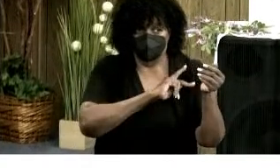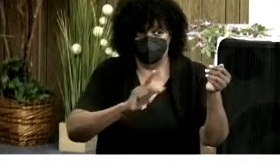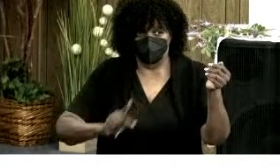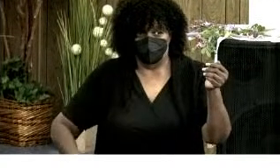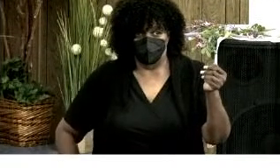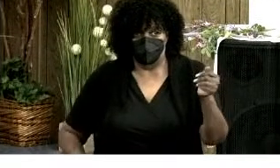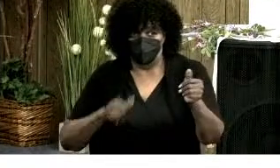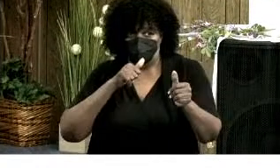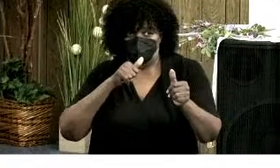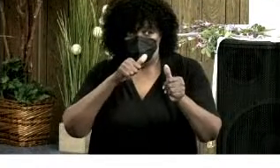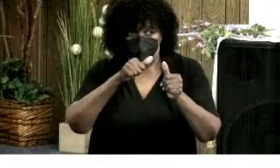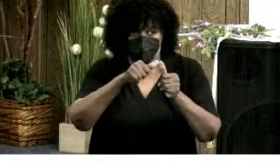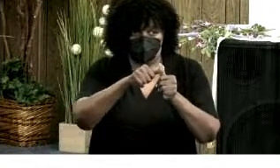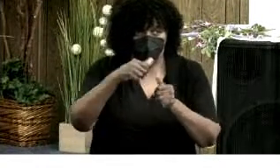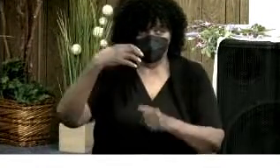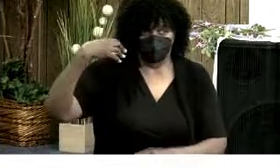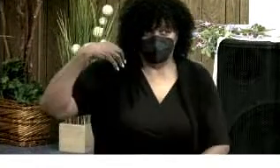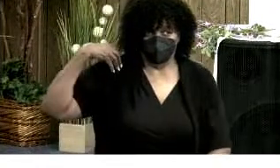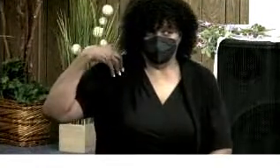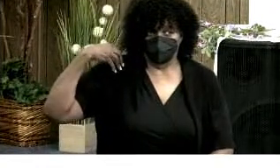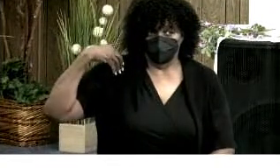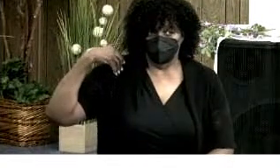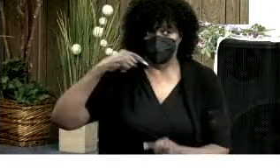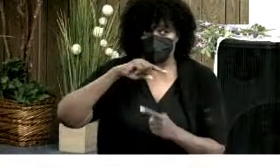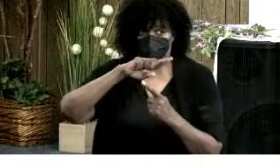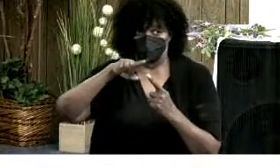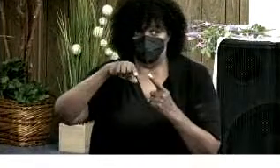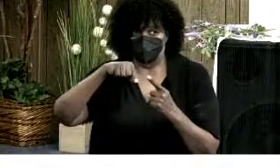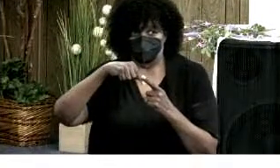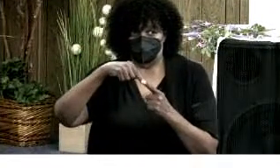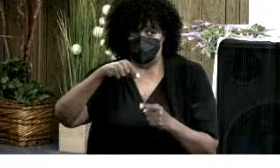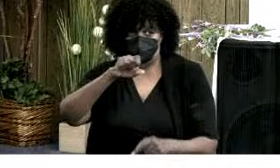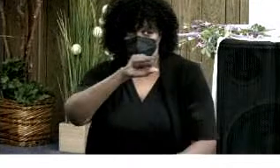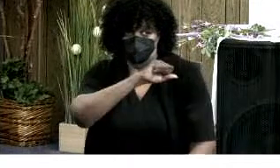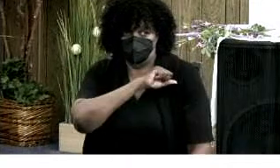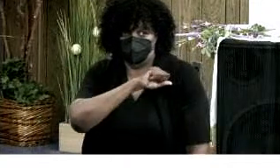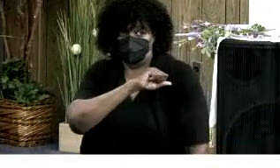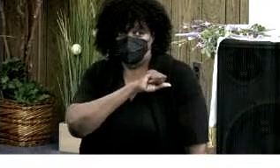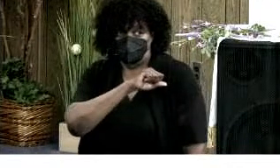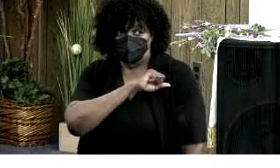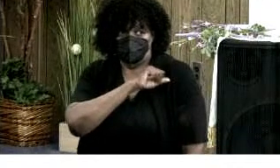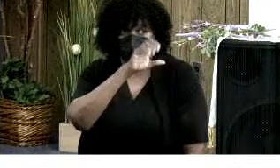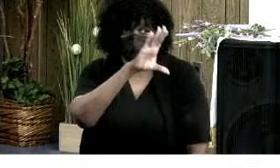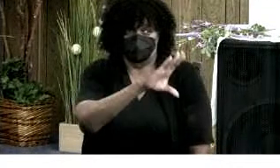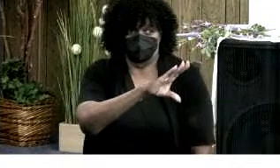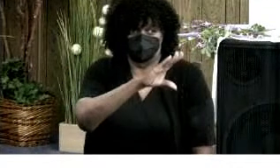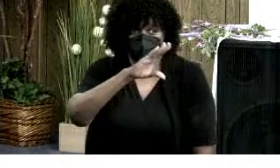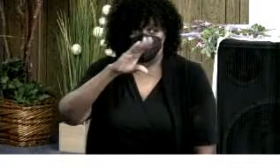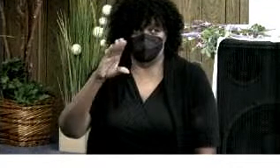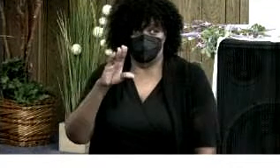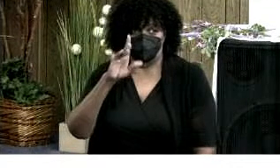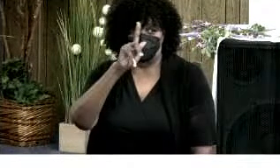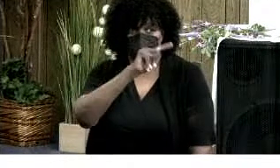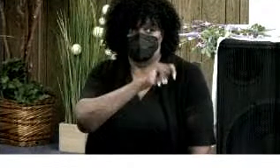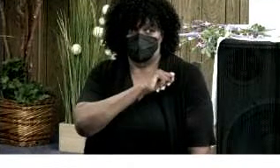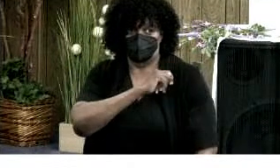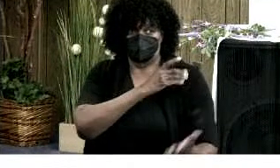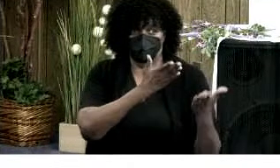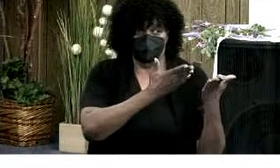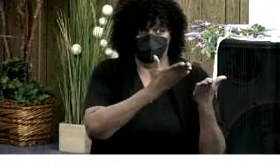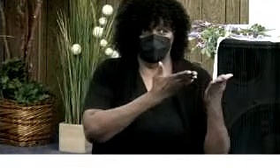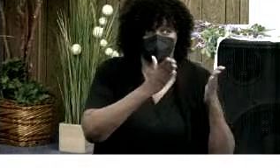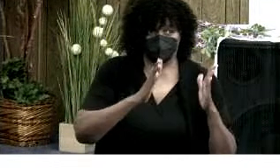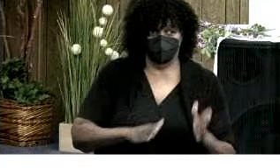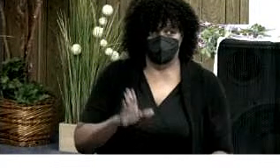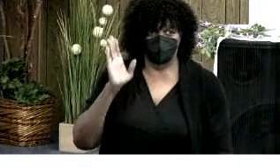and horsemen with me. And when Sanballat and the Horonite and Tobiah the servant, the